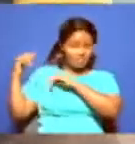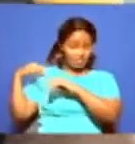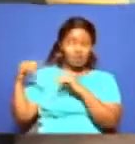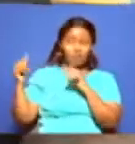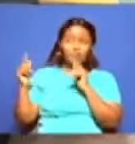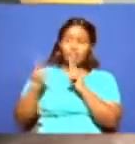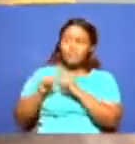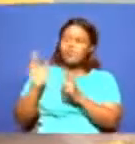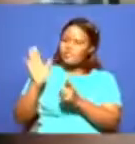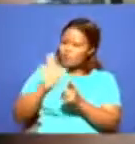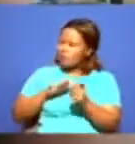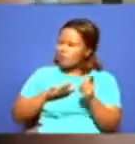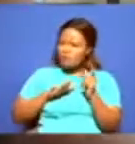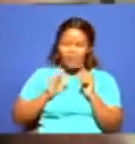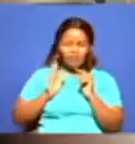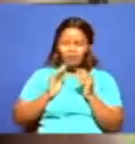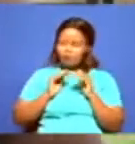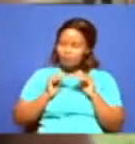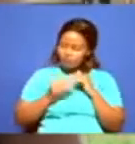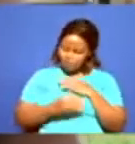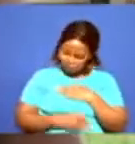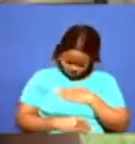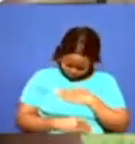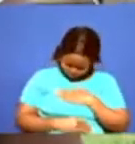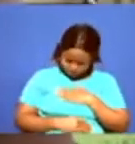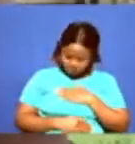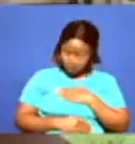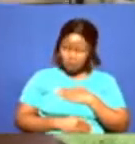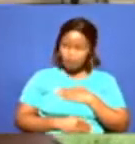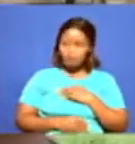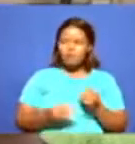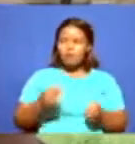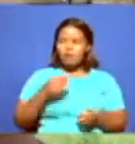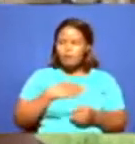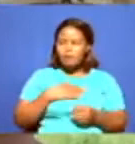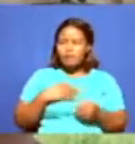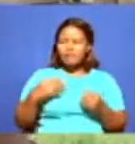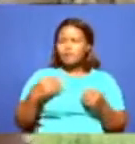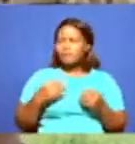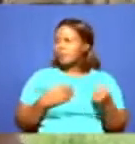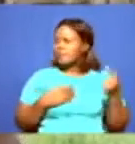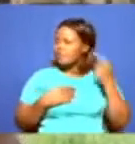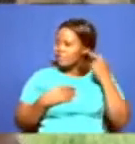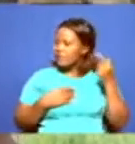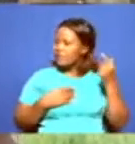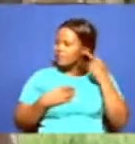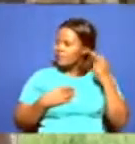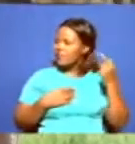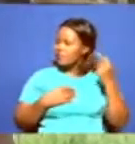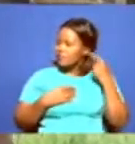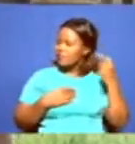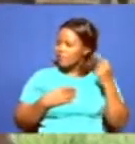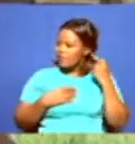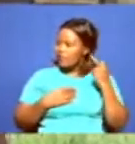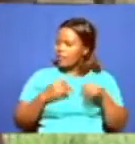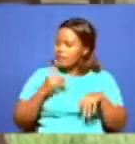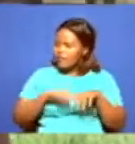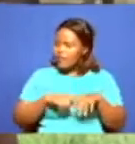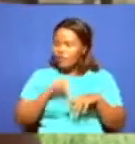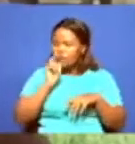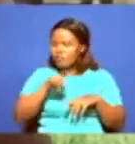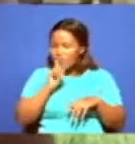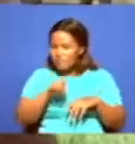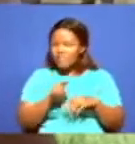themselves respect in this region. Yeah. I've just been hearing that when the chicken is being prepared, there are some parts